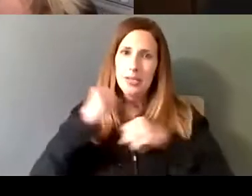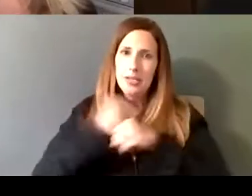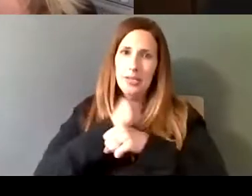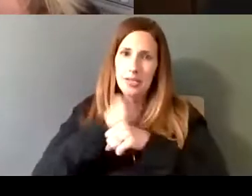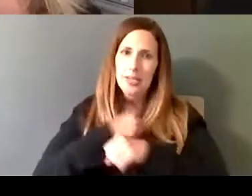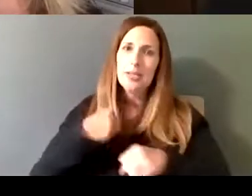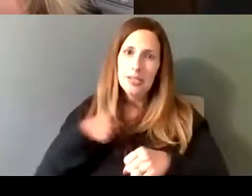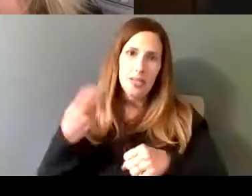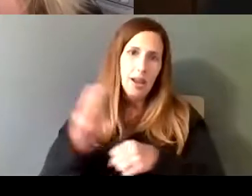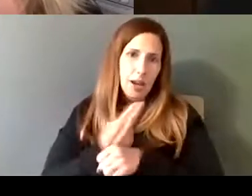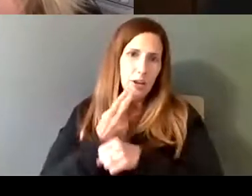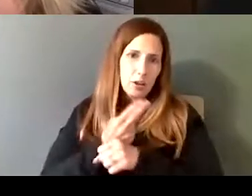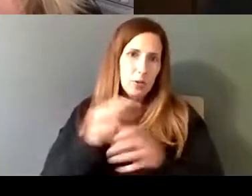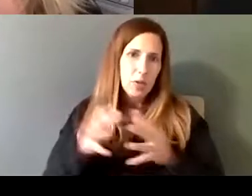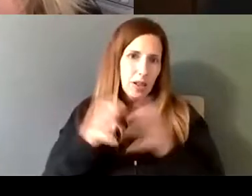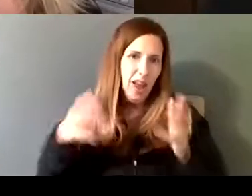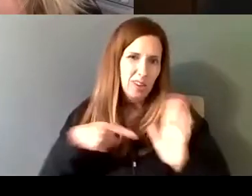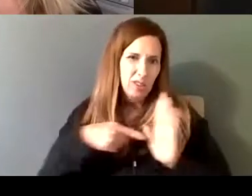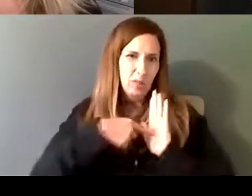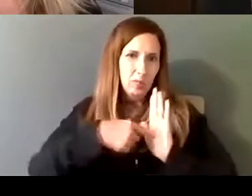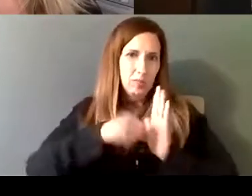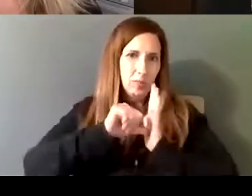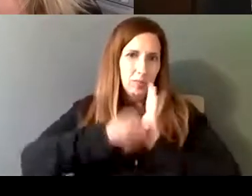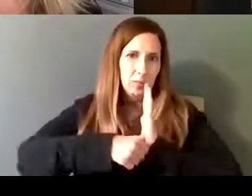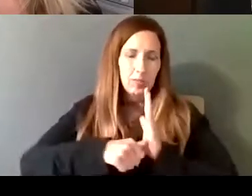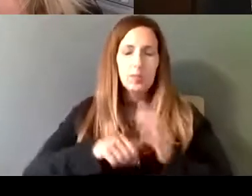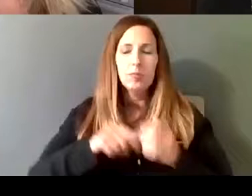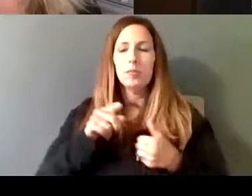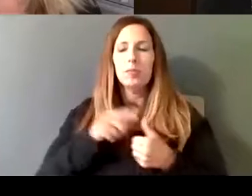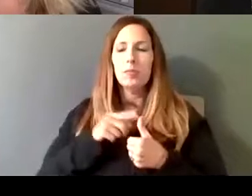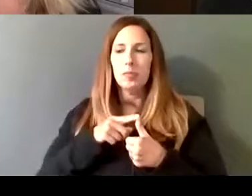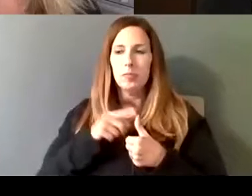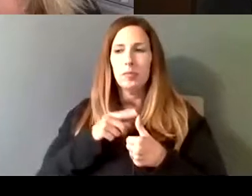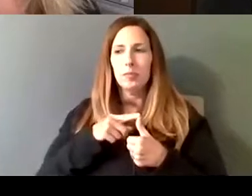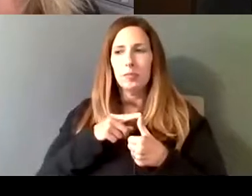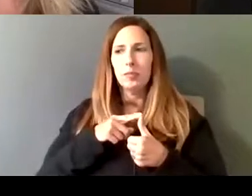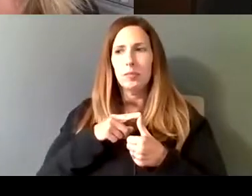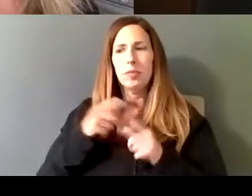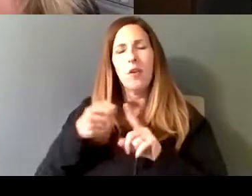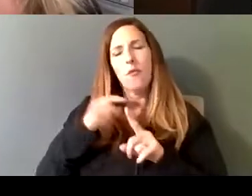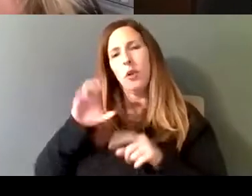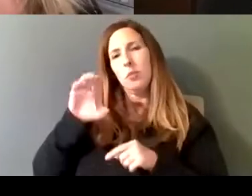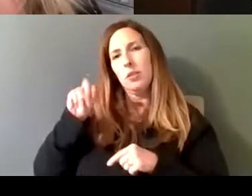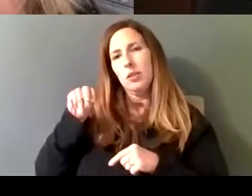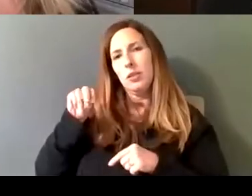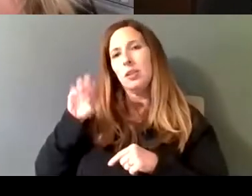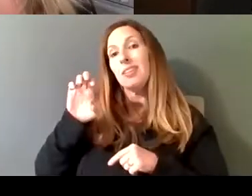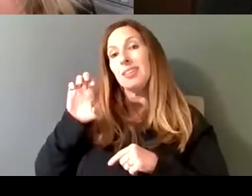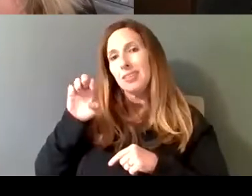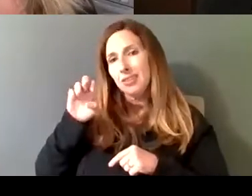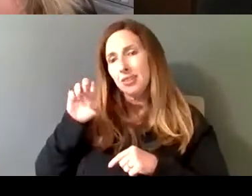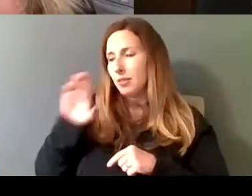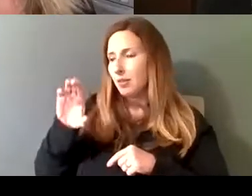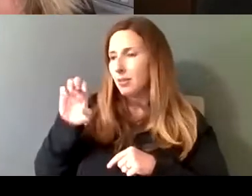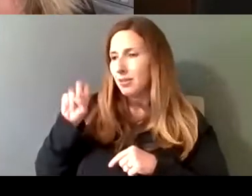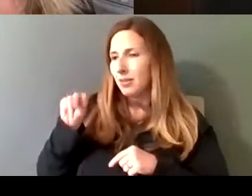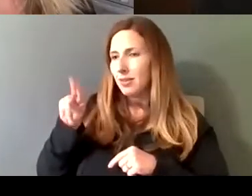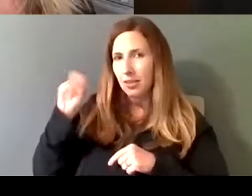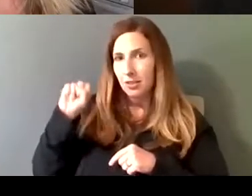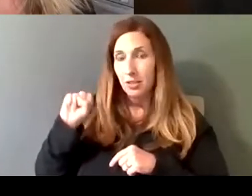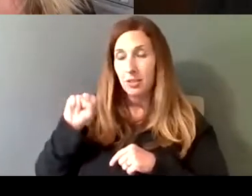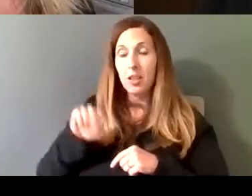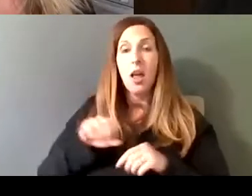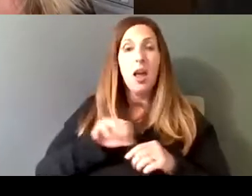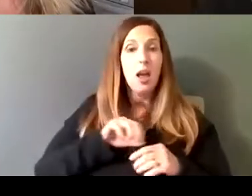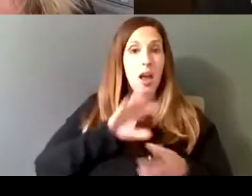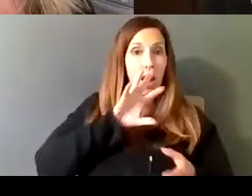lot to exemplify that, some things that were taken predominantly from the census is 1 in 20 Hoosiers